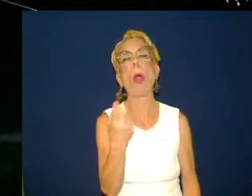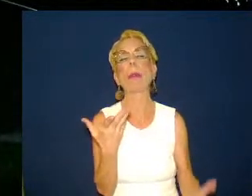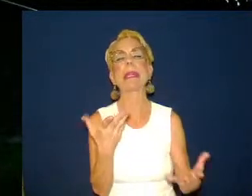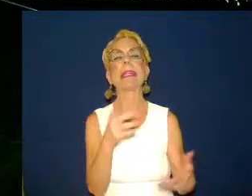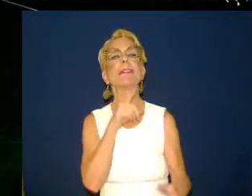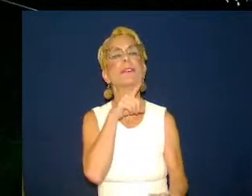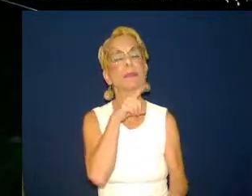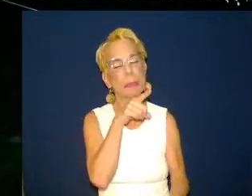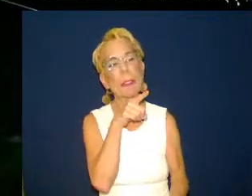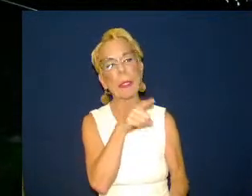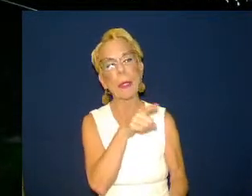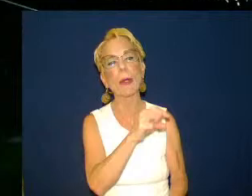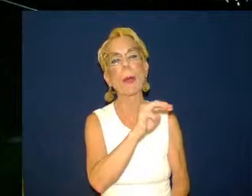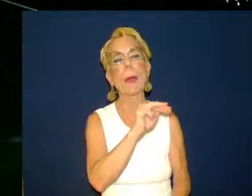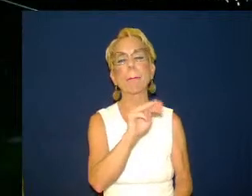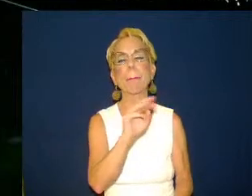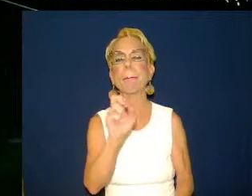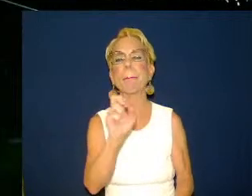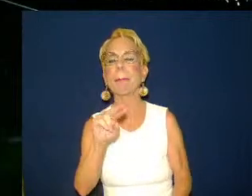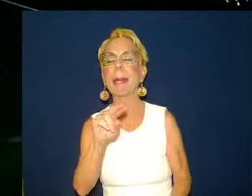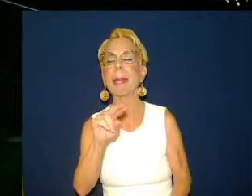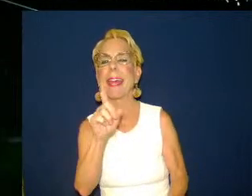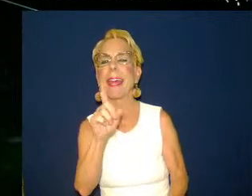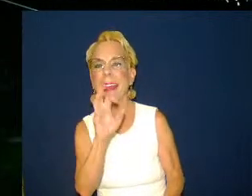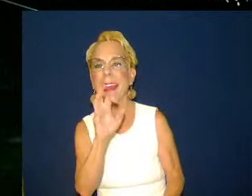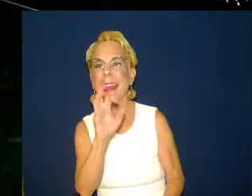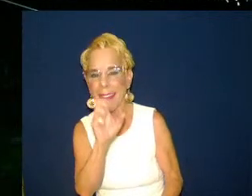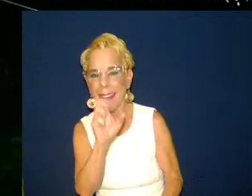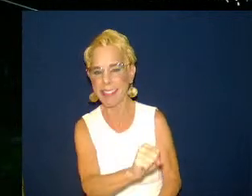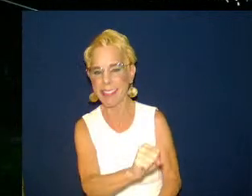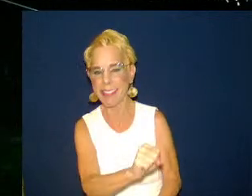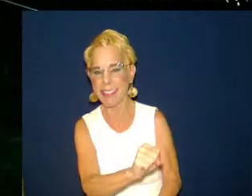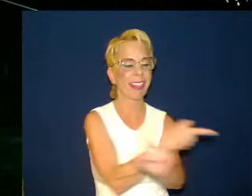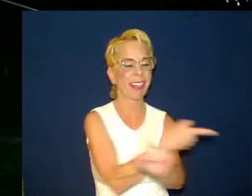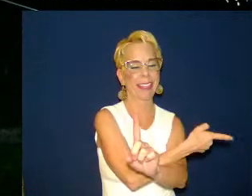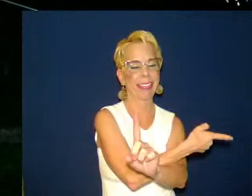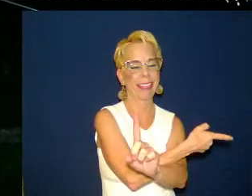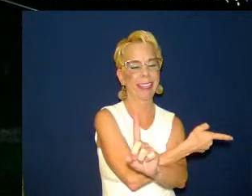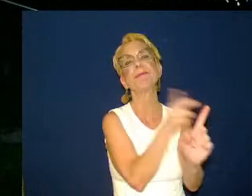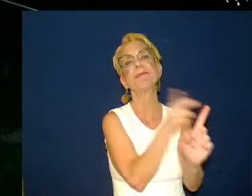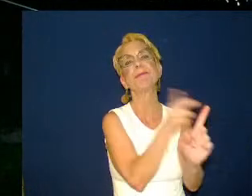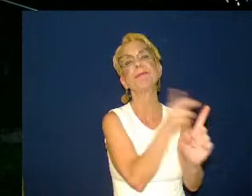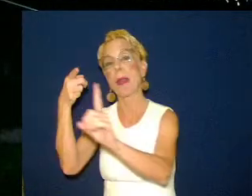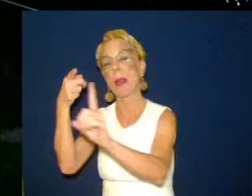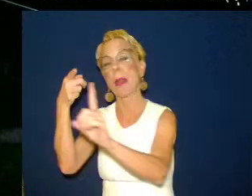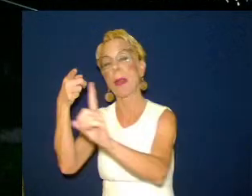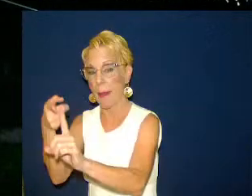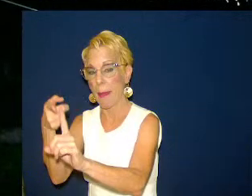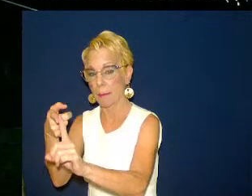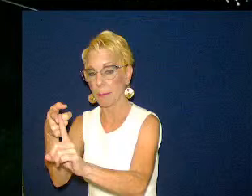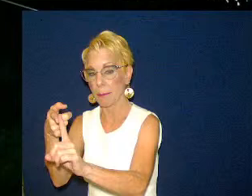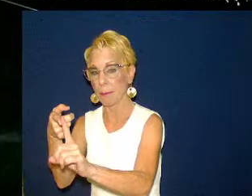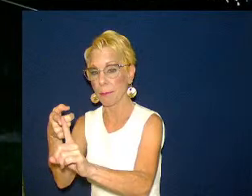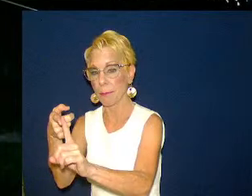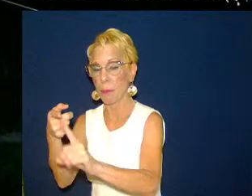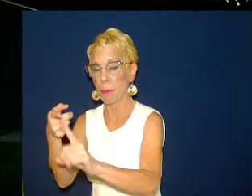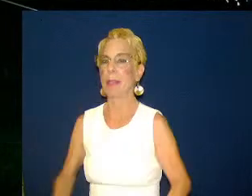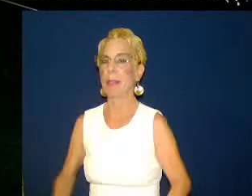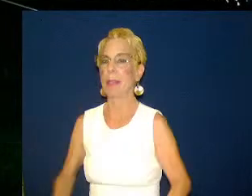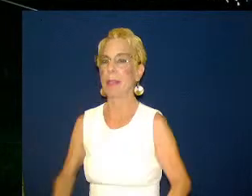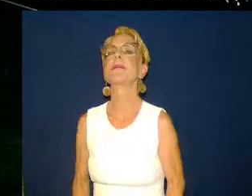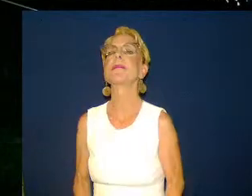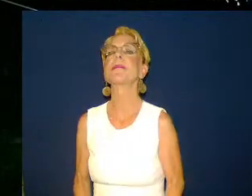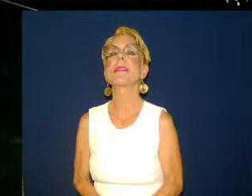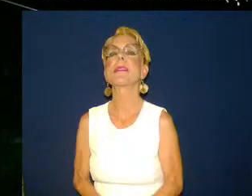about mayonnaise this morning, about the real mayonnaise. But you know, we can look at all that and say